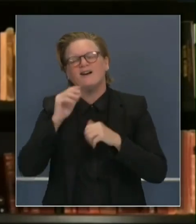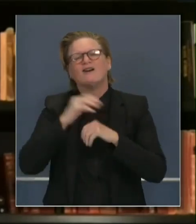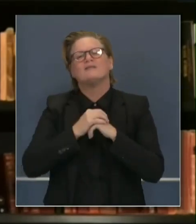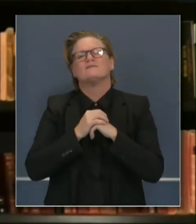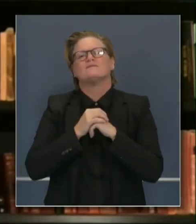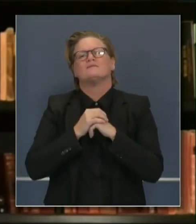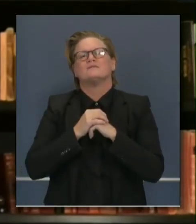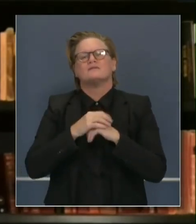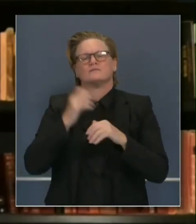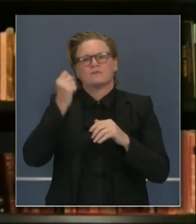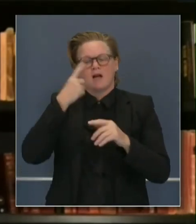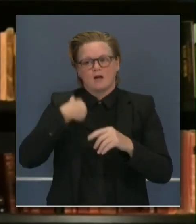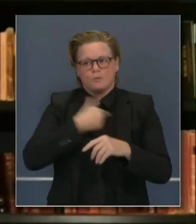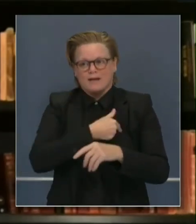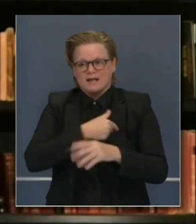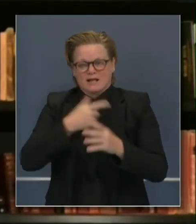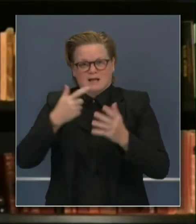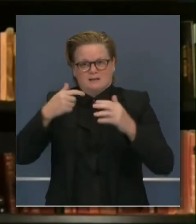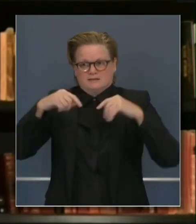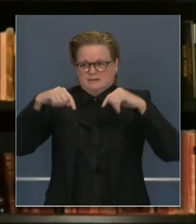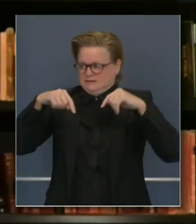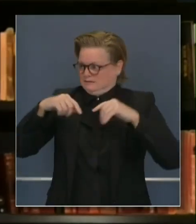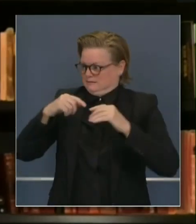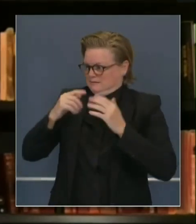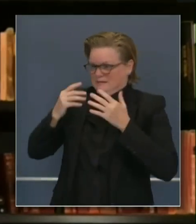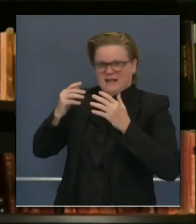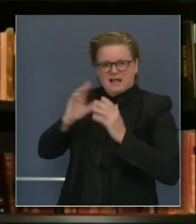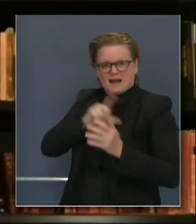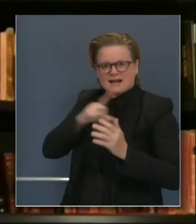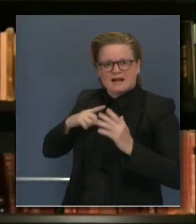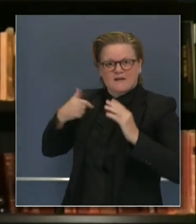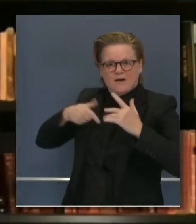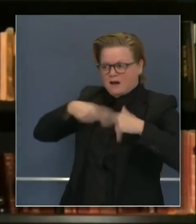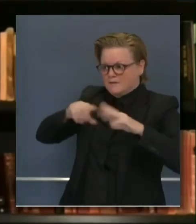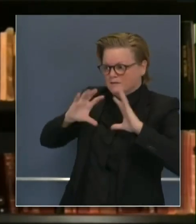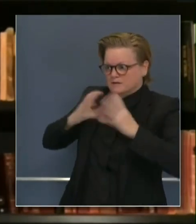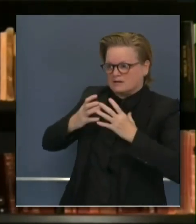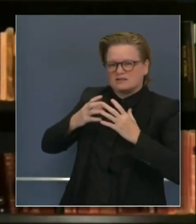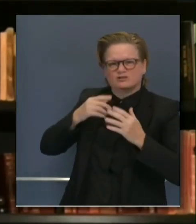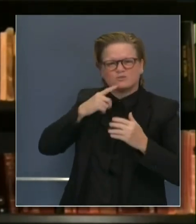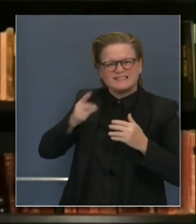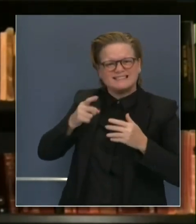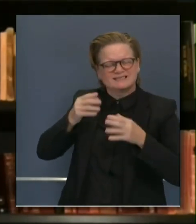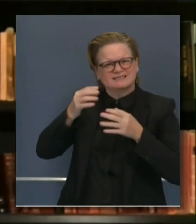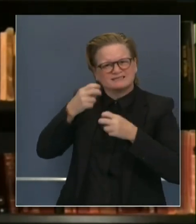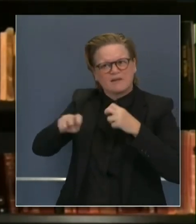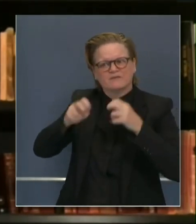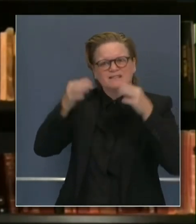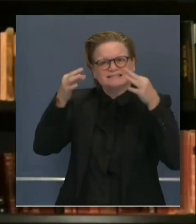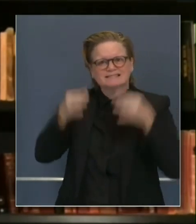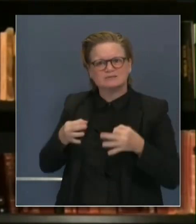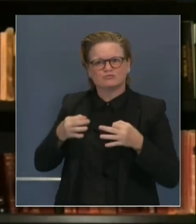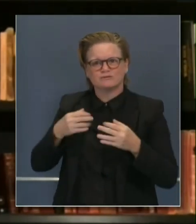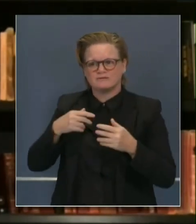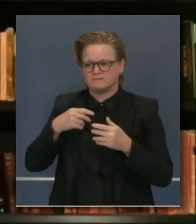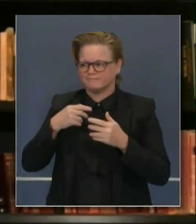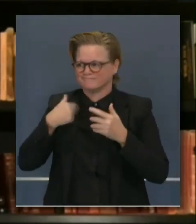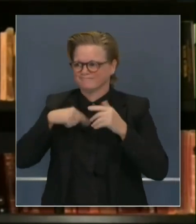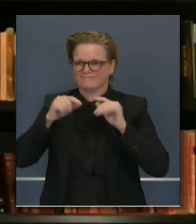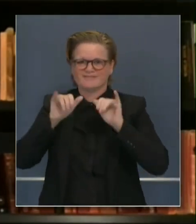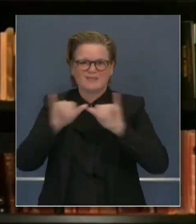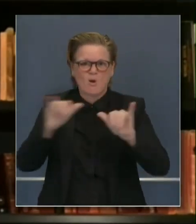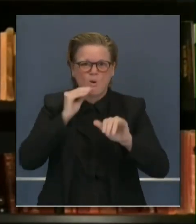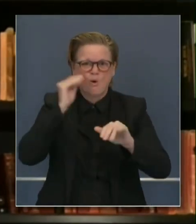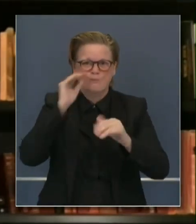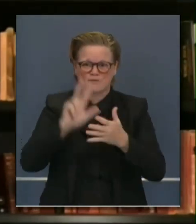are required at this moment to get through the next number of weeks, to get through the next few months, and we will enjoy